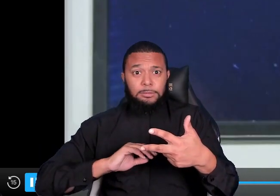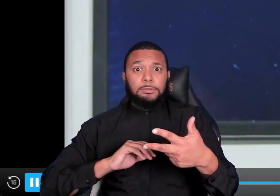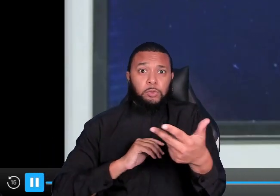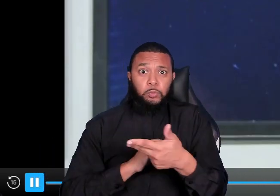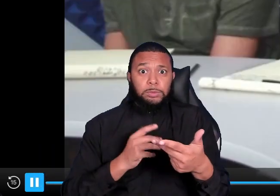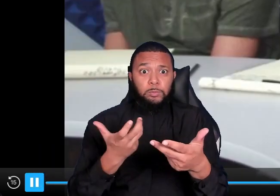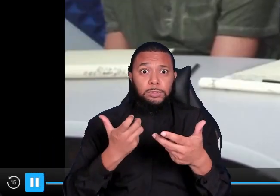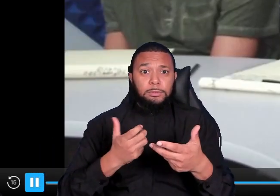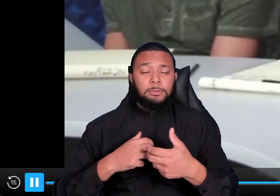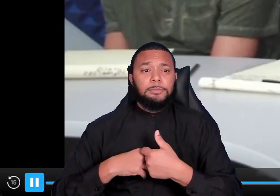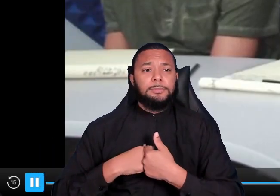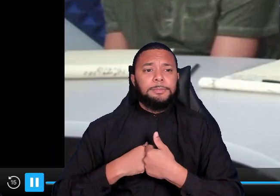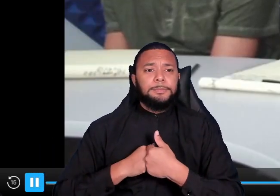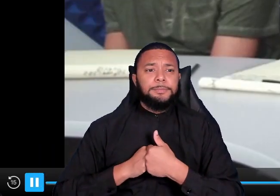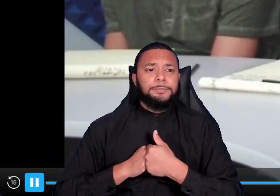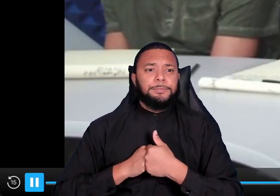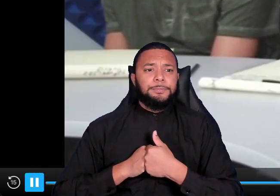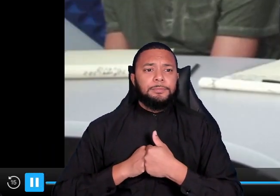yours.